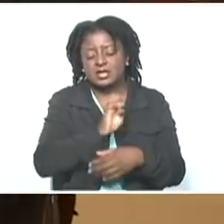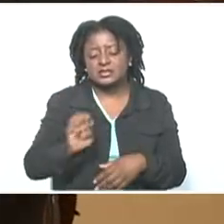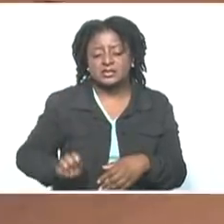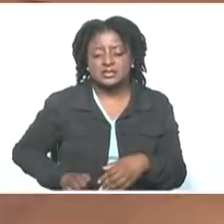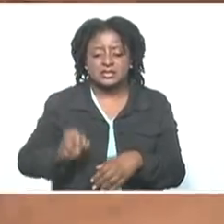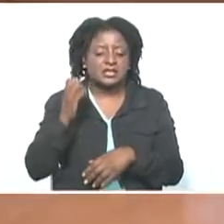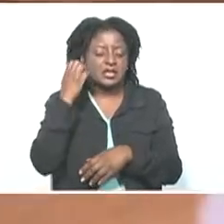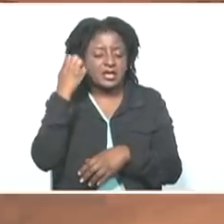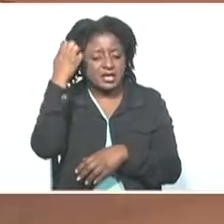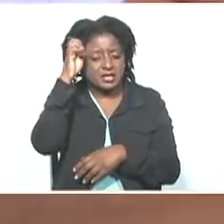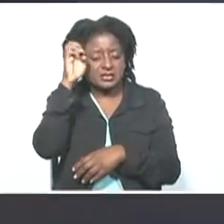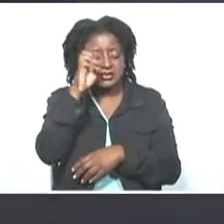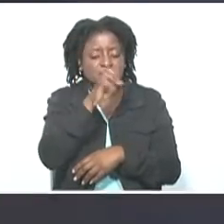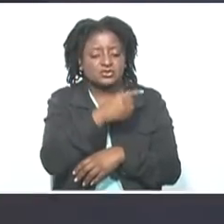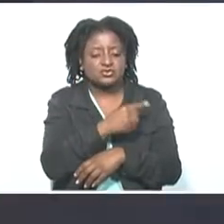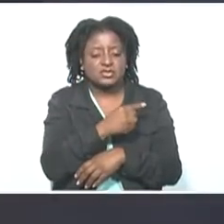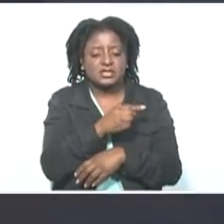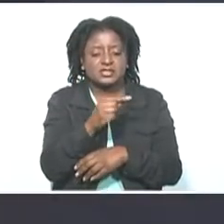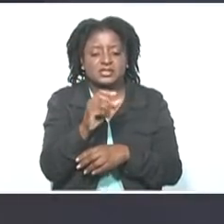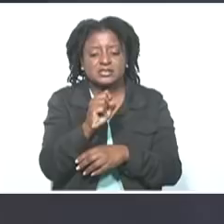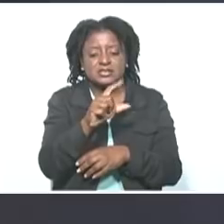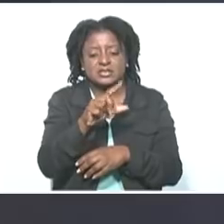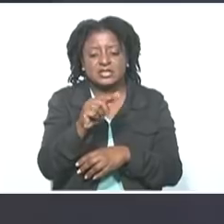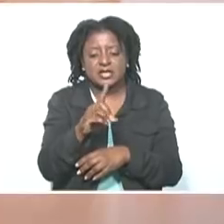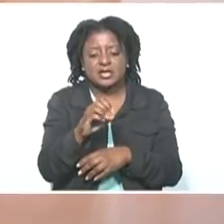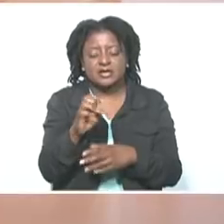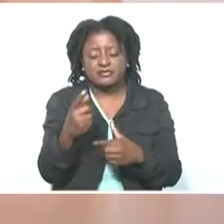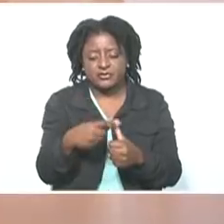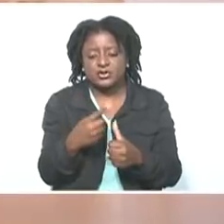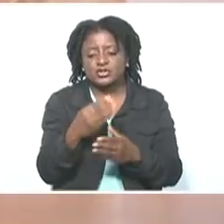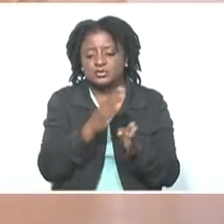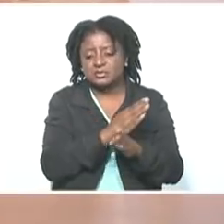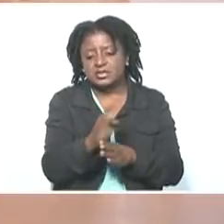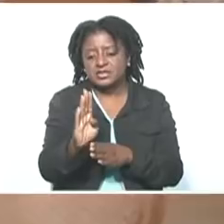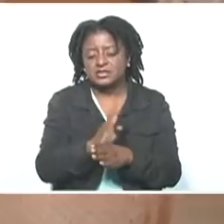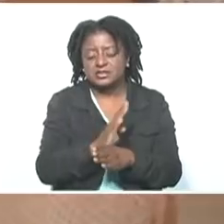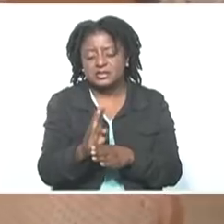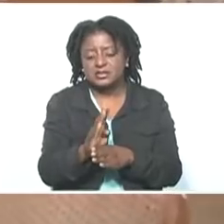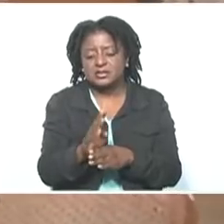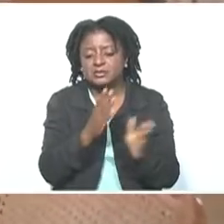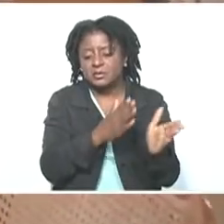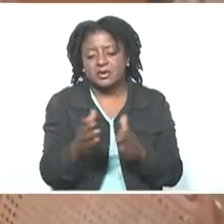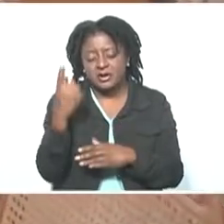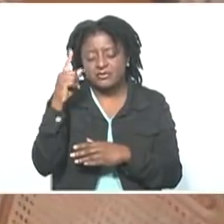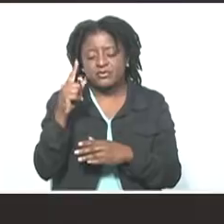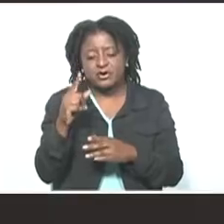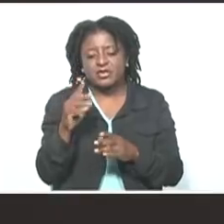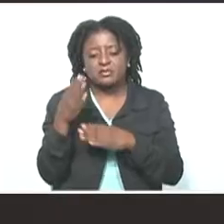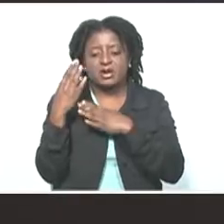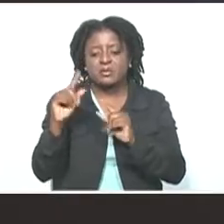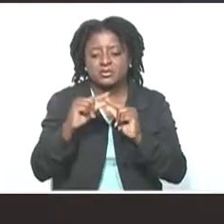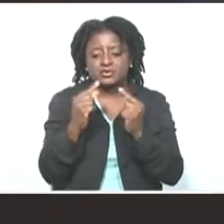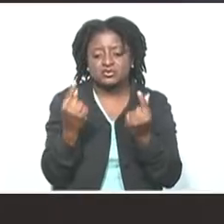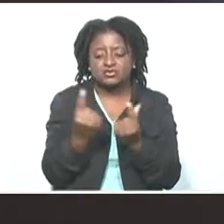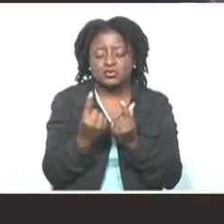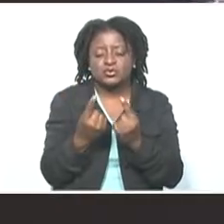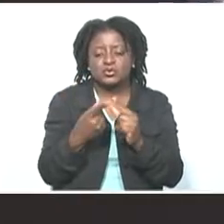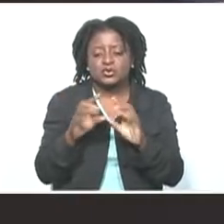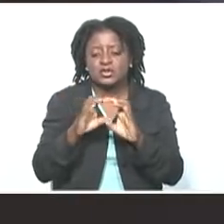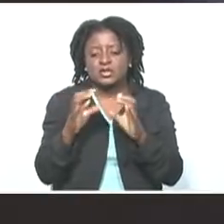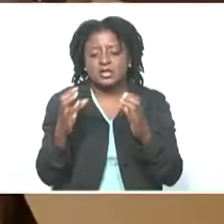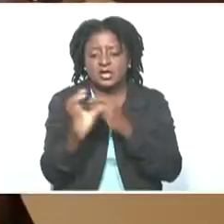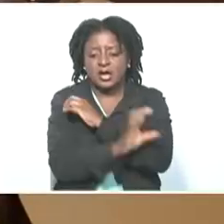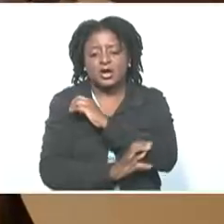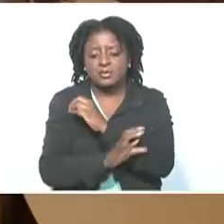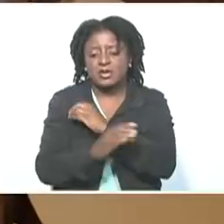was preparing for the Bahamas' participation in the 2018 Commonwealth Heads of Government meeting. Prime Minister Dr. the Honorable Hubert Minnis